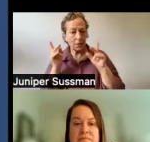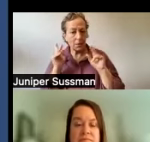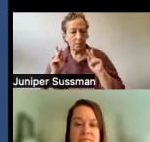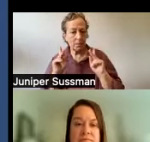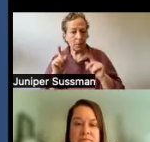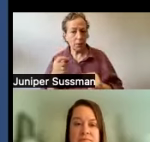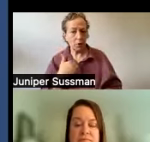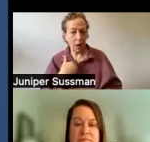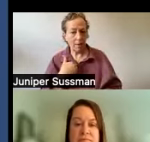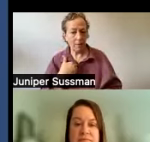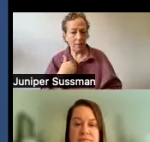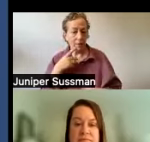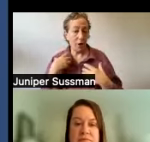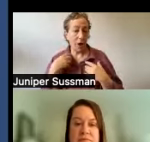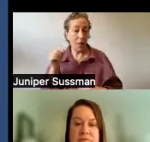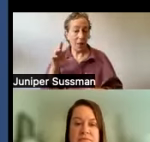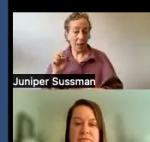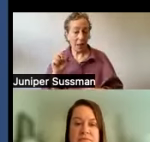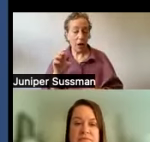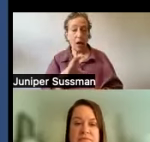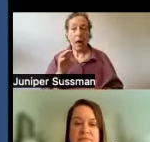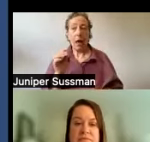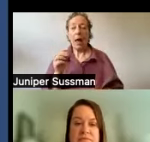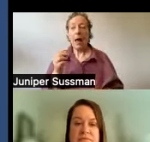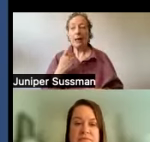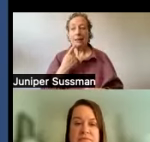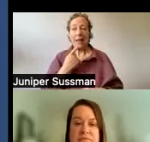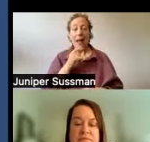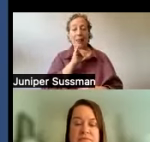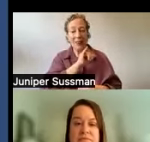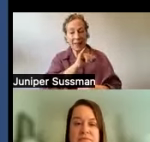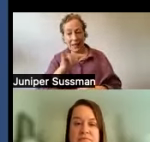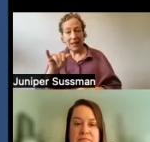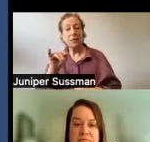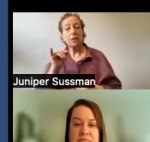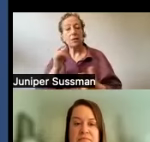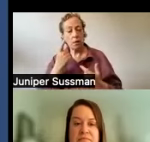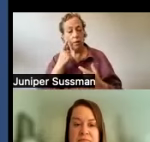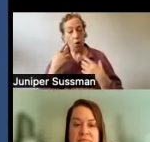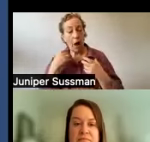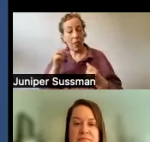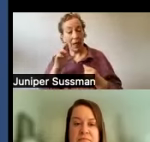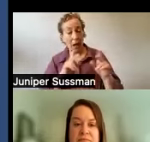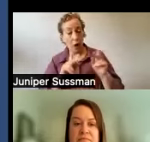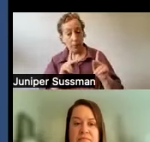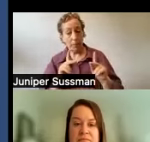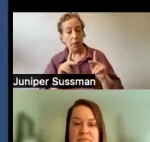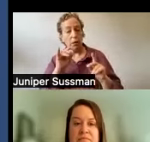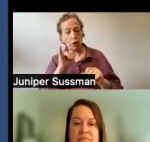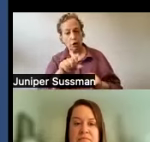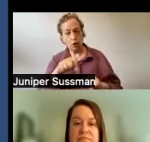Potentially, this is the type of working conditions for healthcare workers themselves in terms of what they are willing to expose them to.